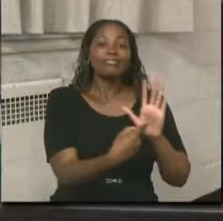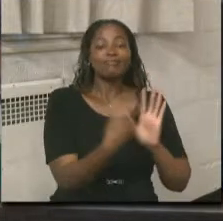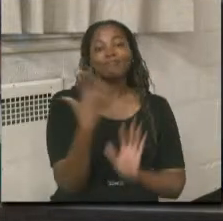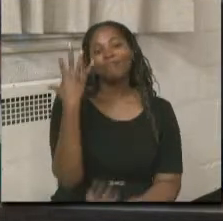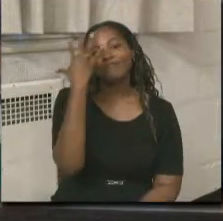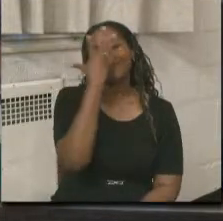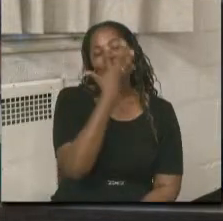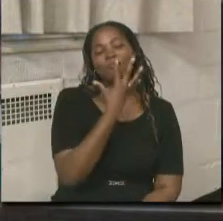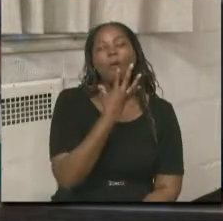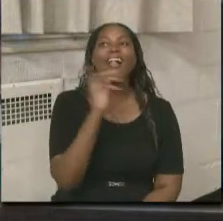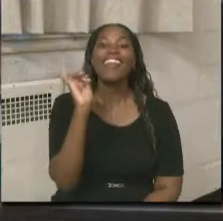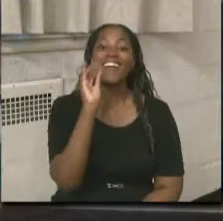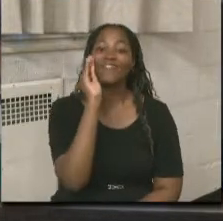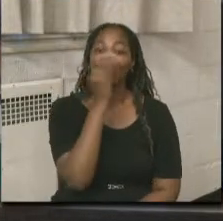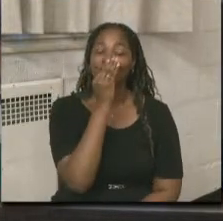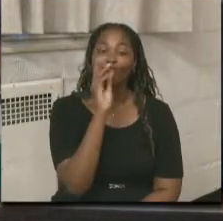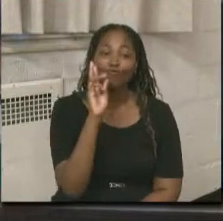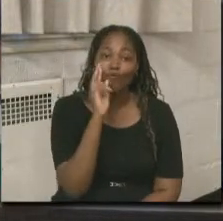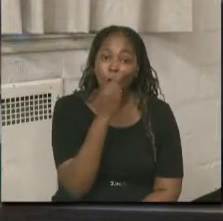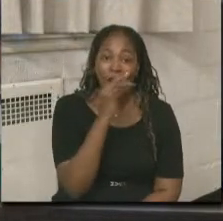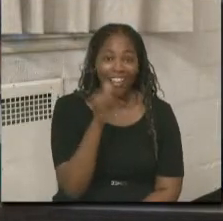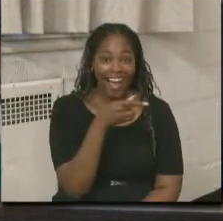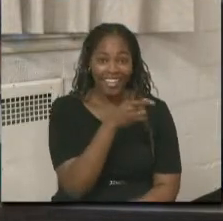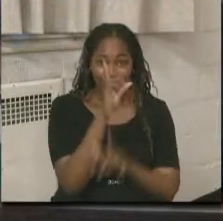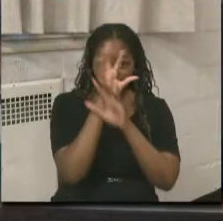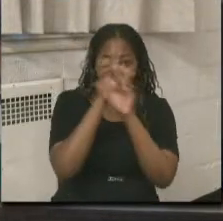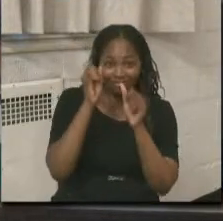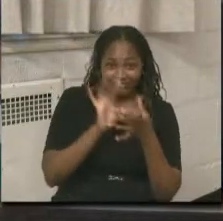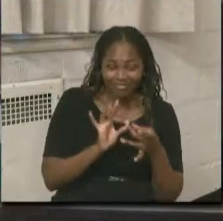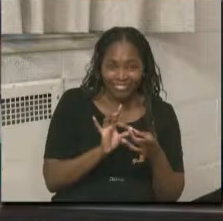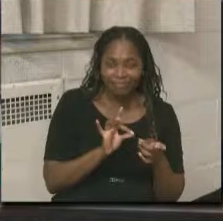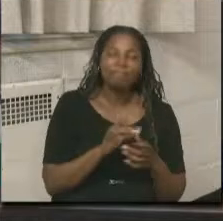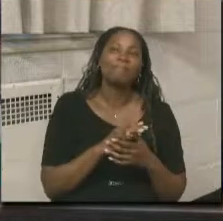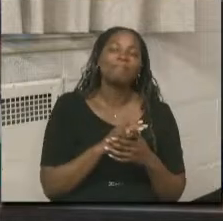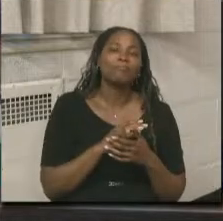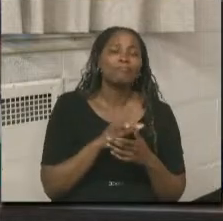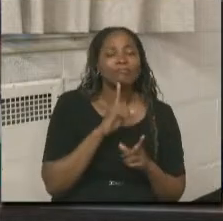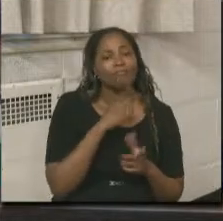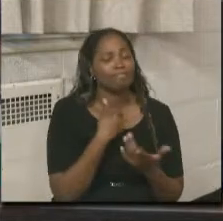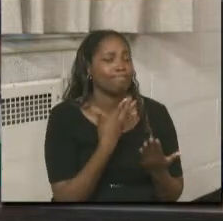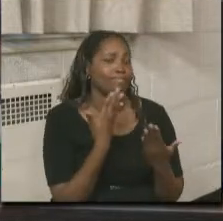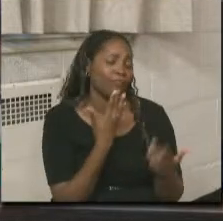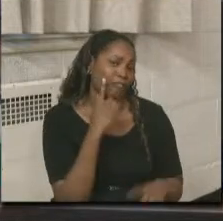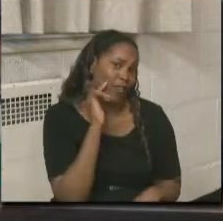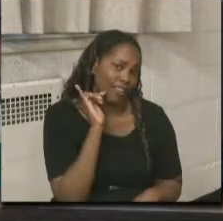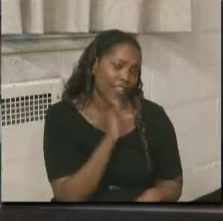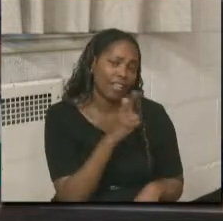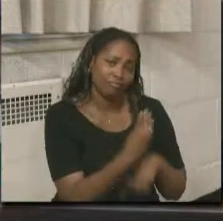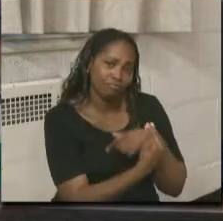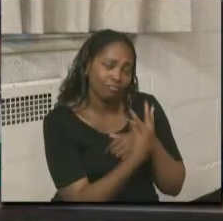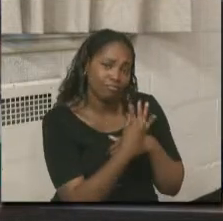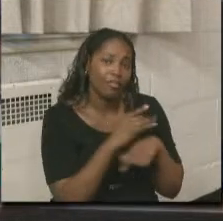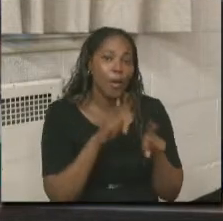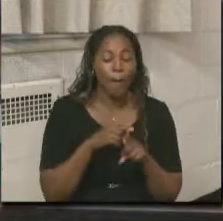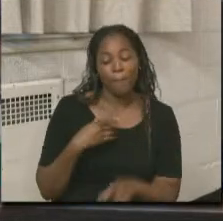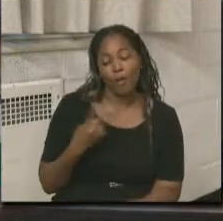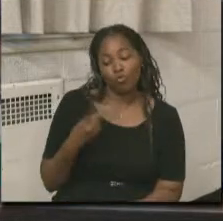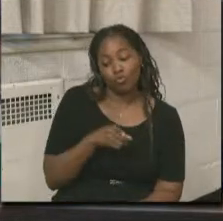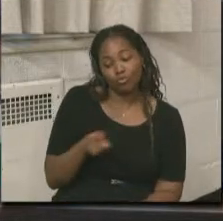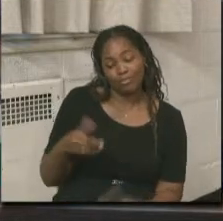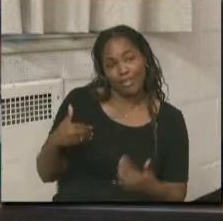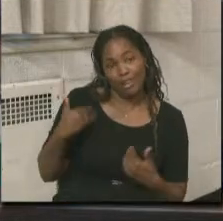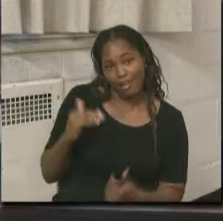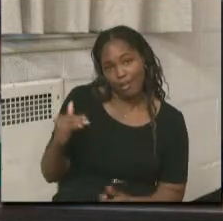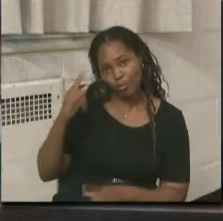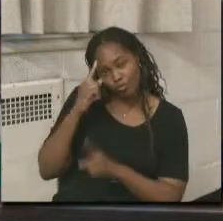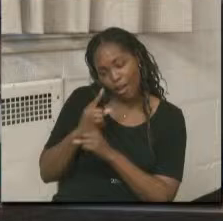like Superintendent said. And I really appreciate him for that and all that he has gotten me through. And my two other younger brothers, I appreciate them